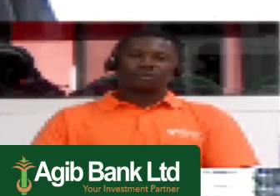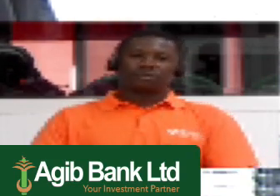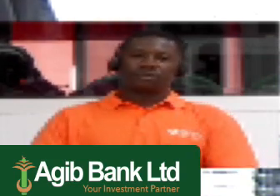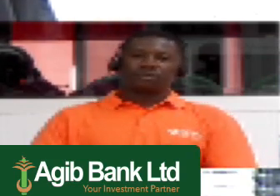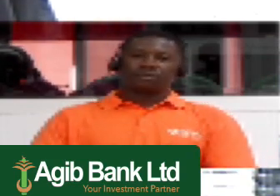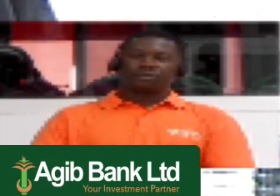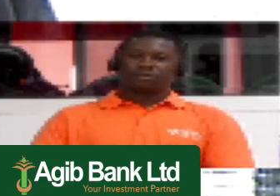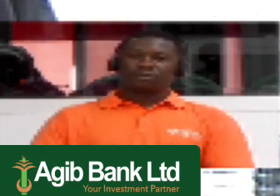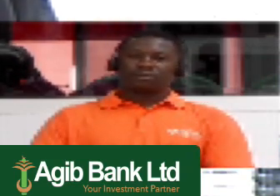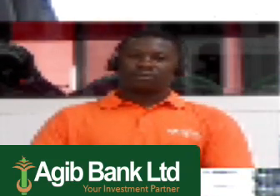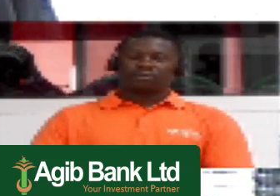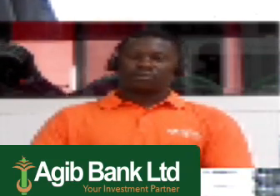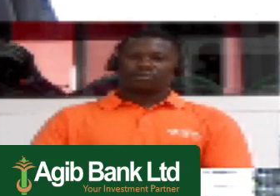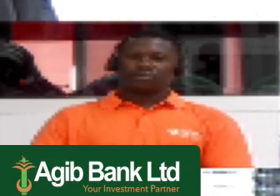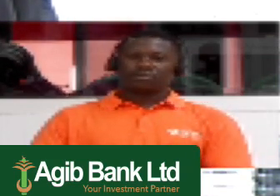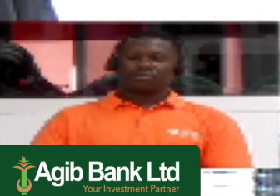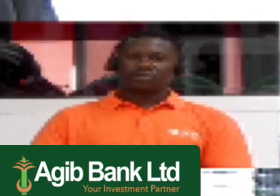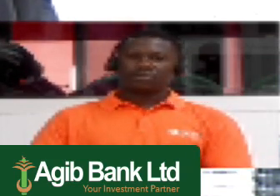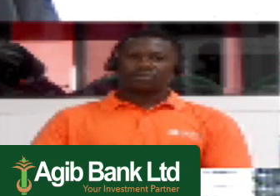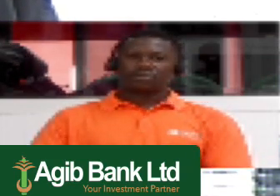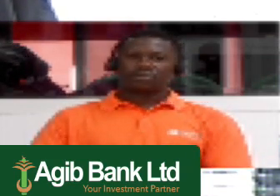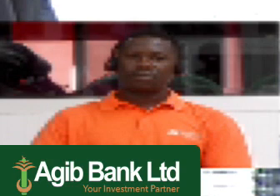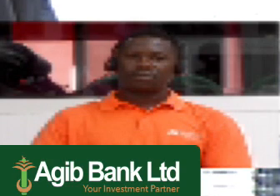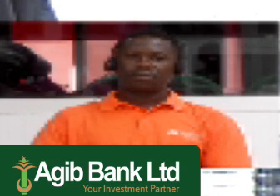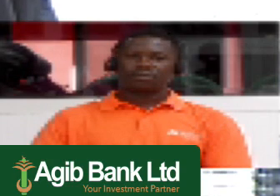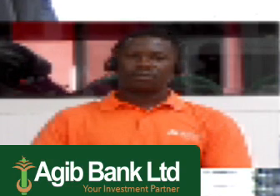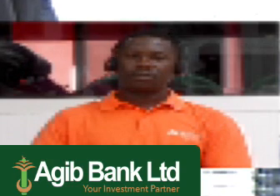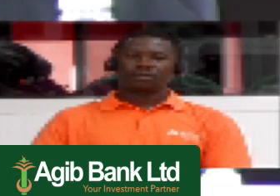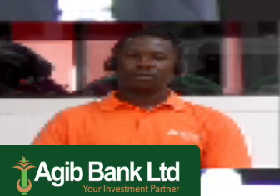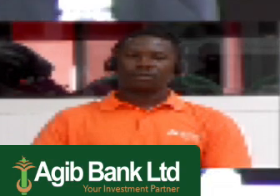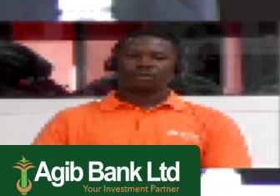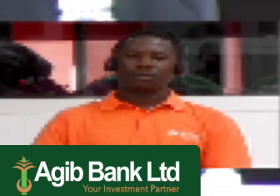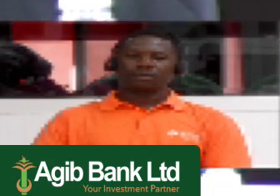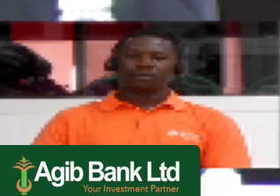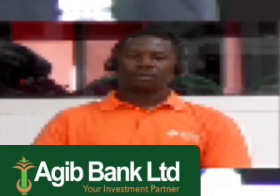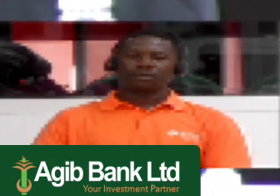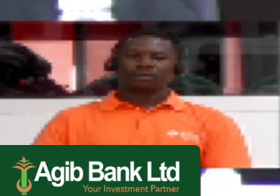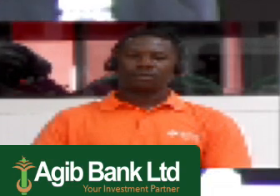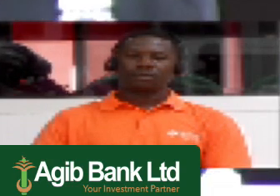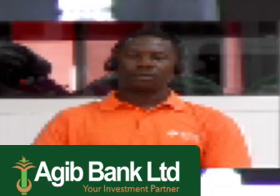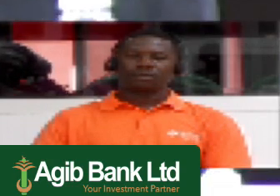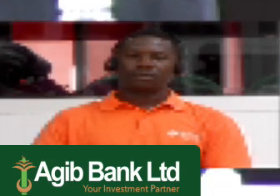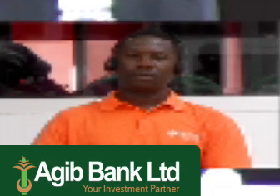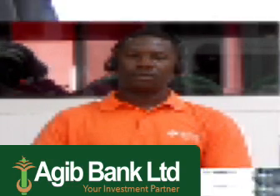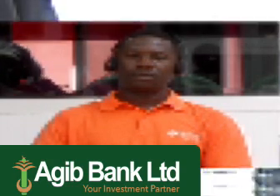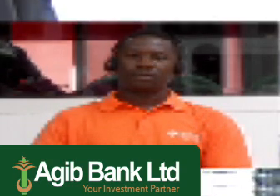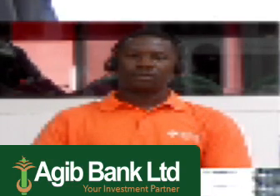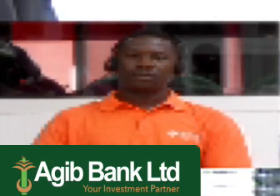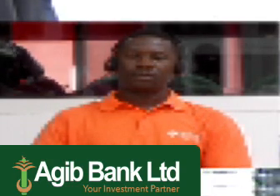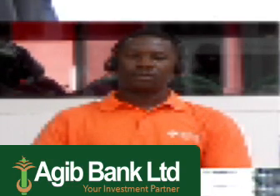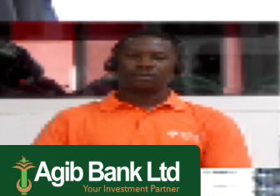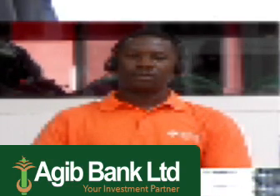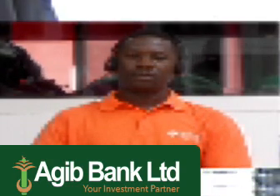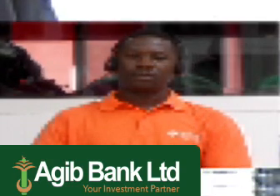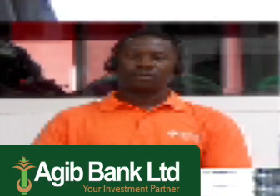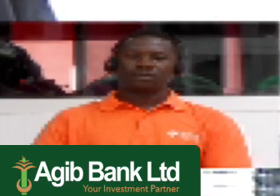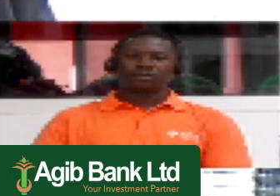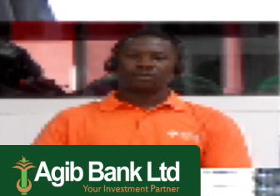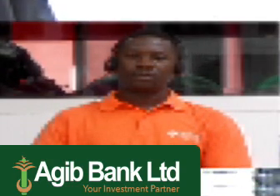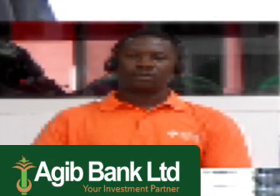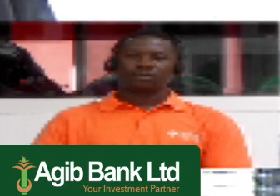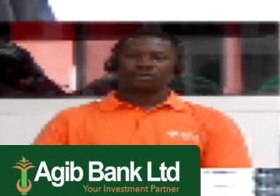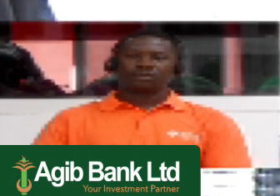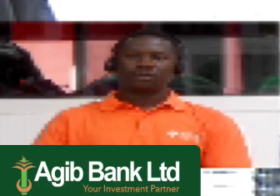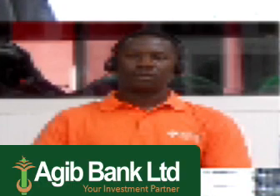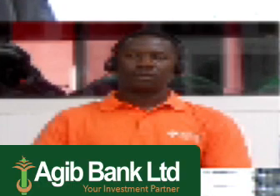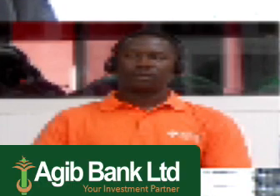ikamim befo iba kana sur kanin na bankola kanguluto. Wala na isi ado mando man satara nse nyomo e pru kana surla lu fanal sa sindi